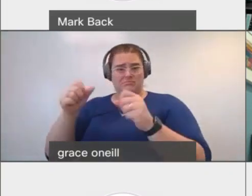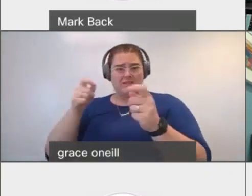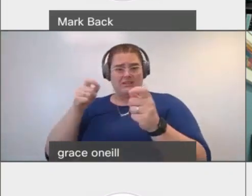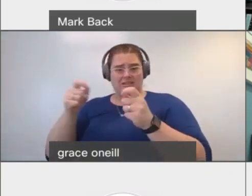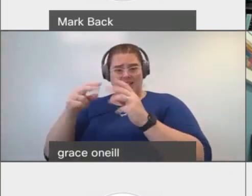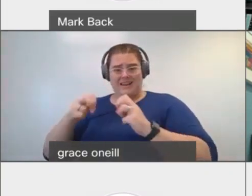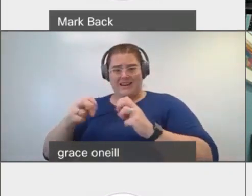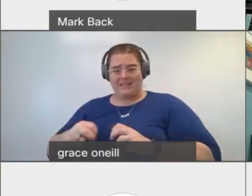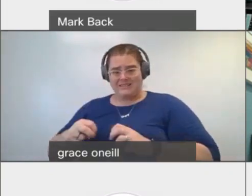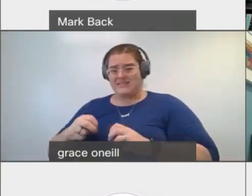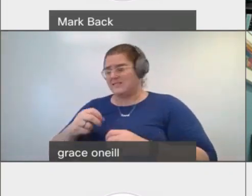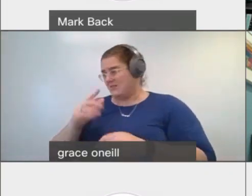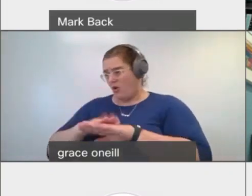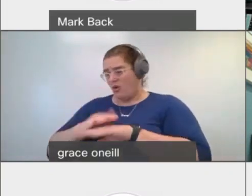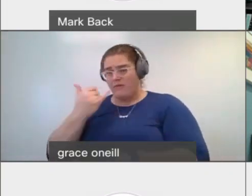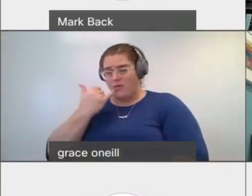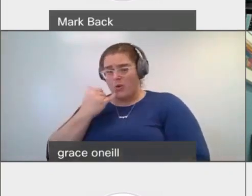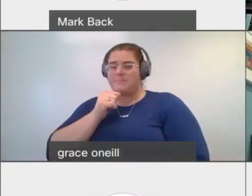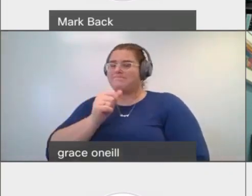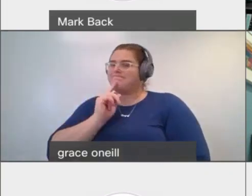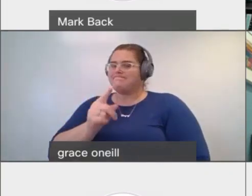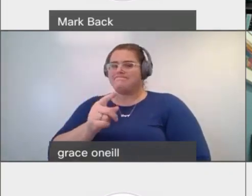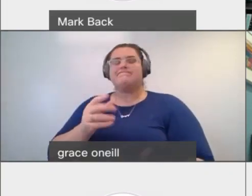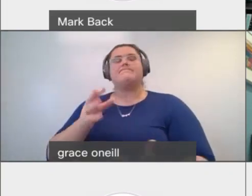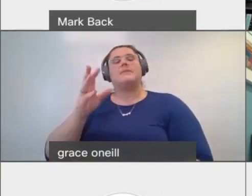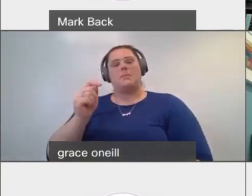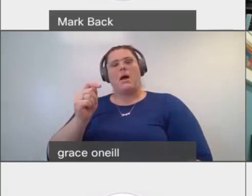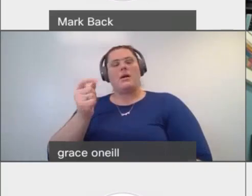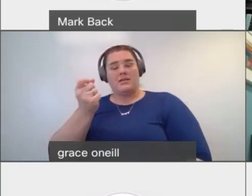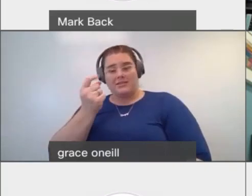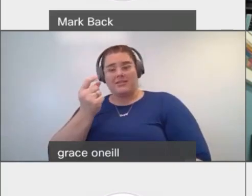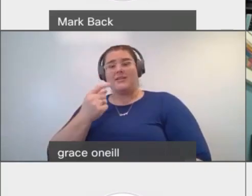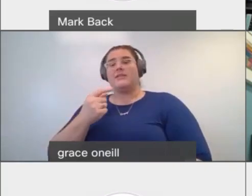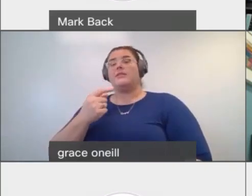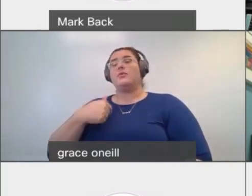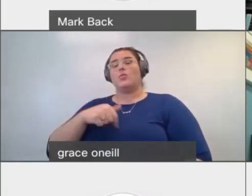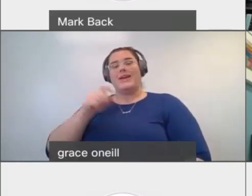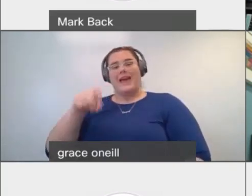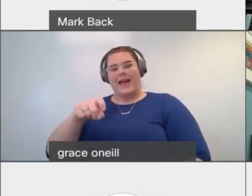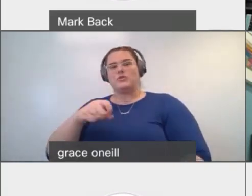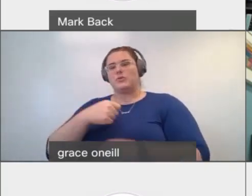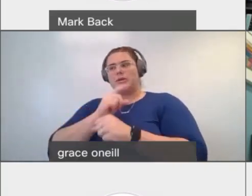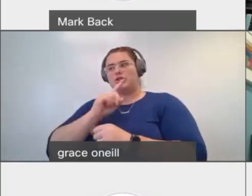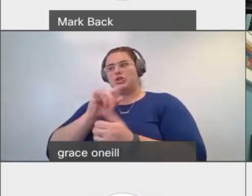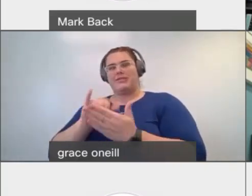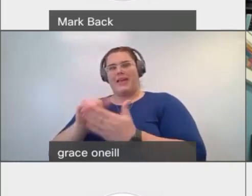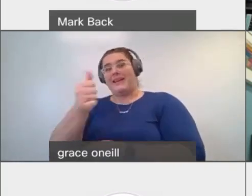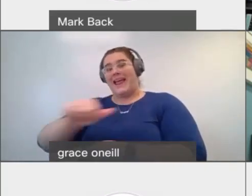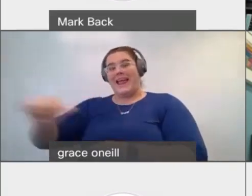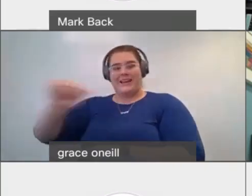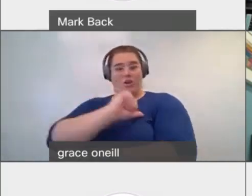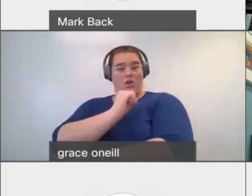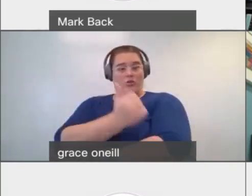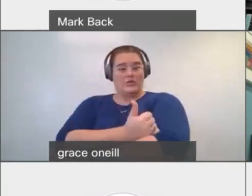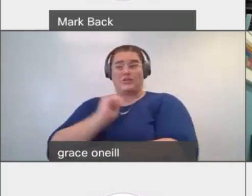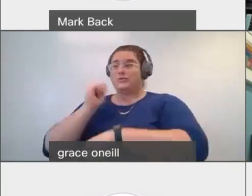to ensure that not just an authorization is in, but that